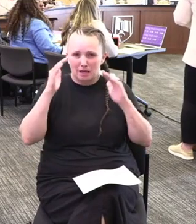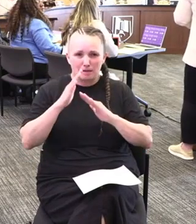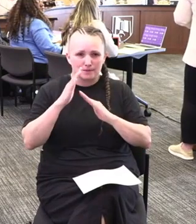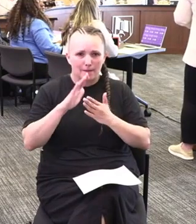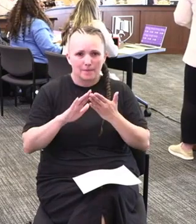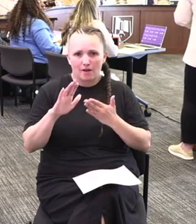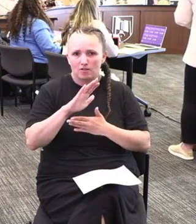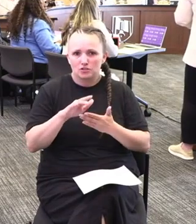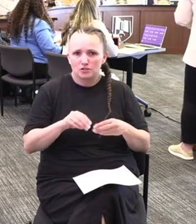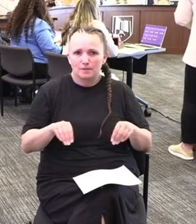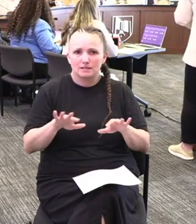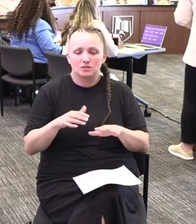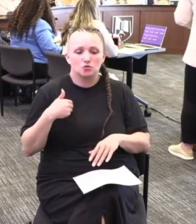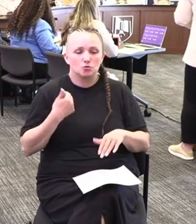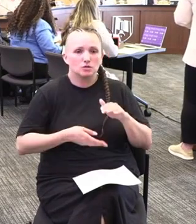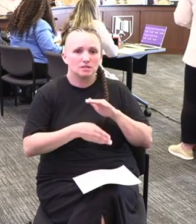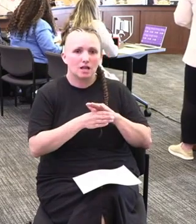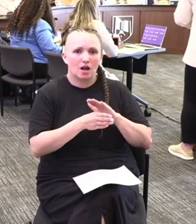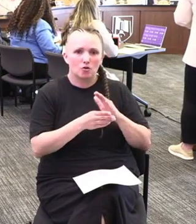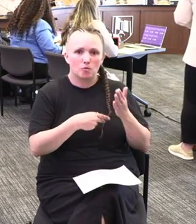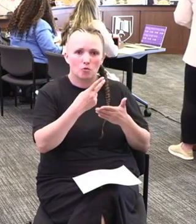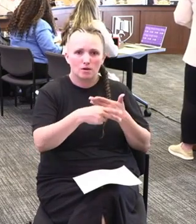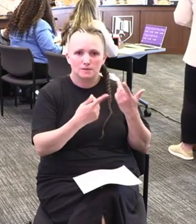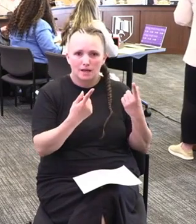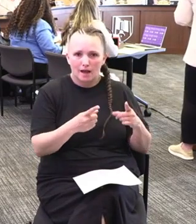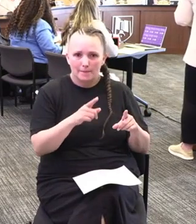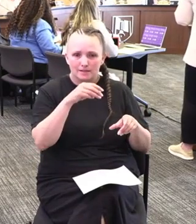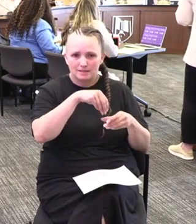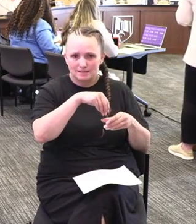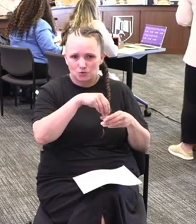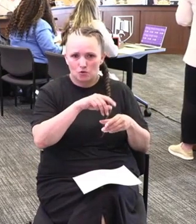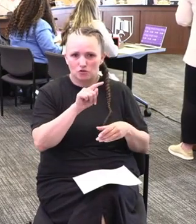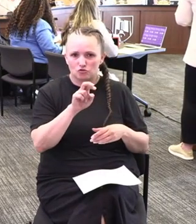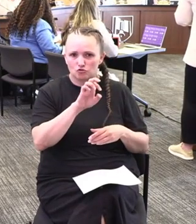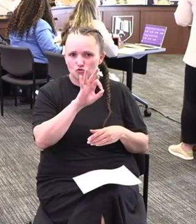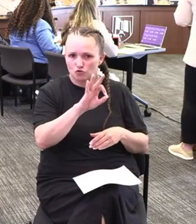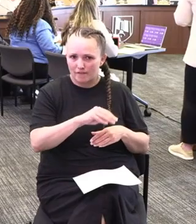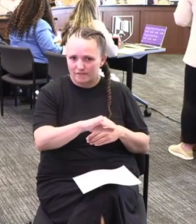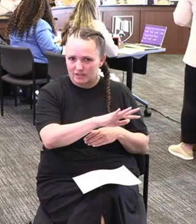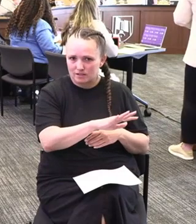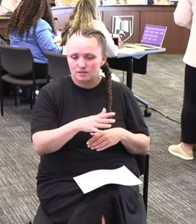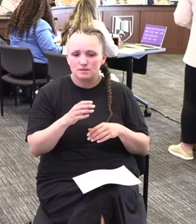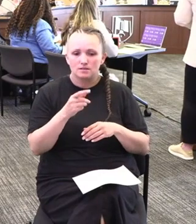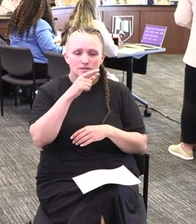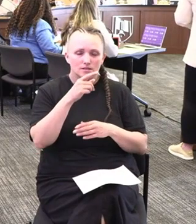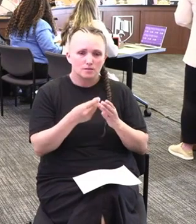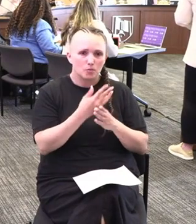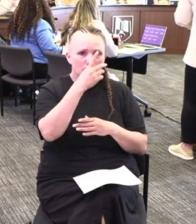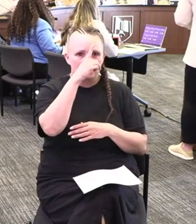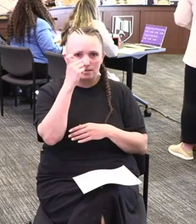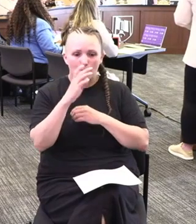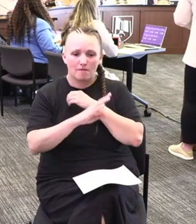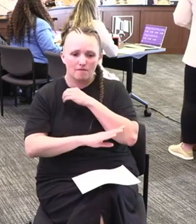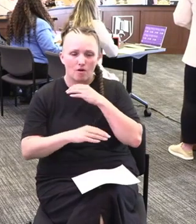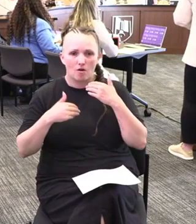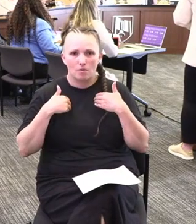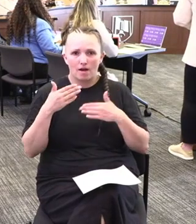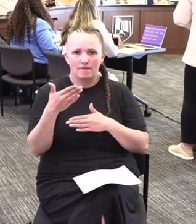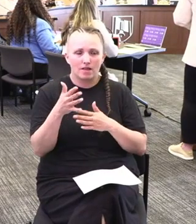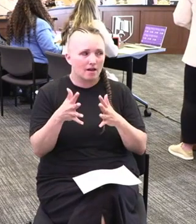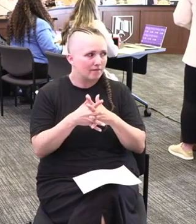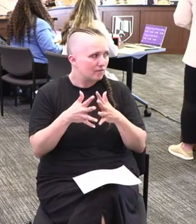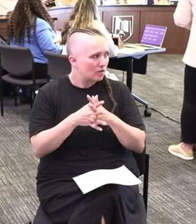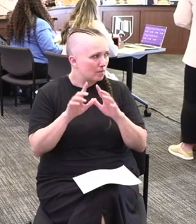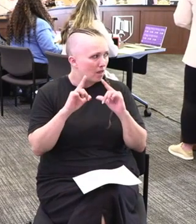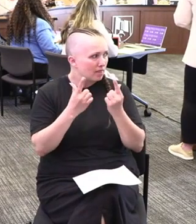soccer programs happen in the indoor turf fields. In the spring, summer, and fall, we have our flag football leagues and our sideline dance